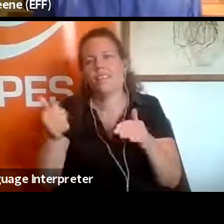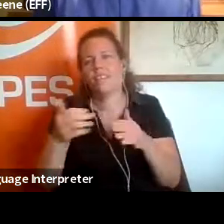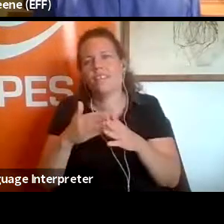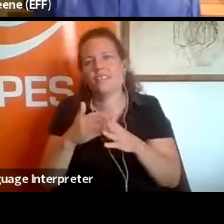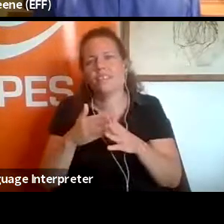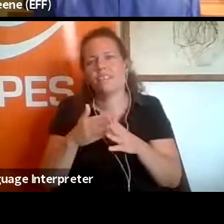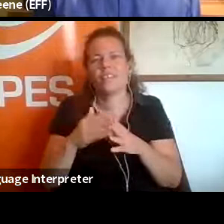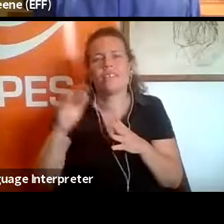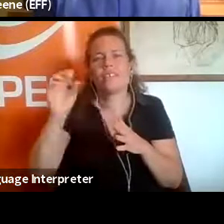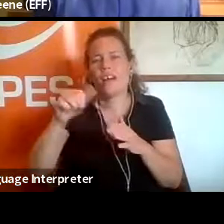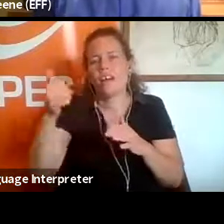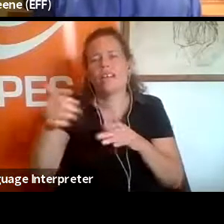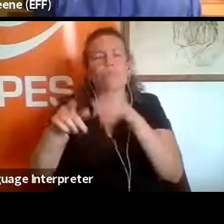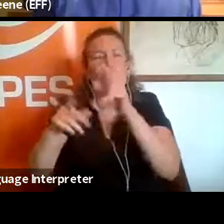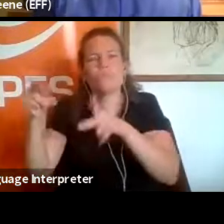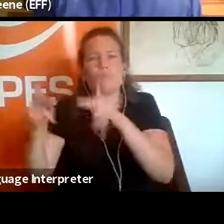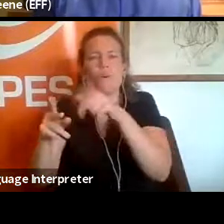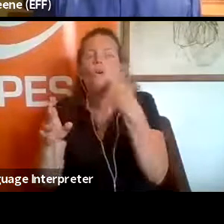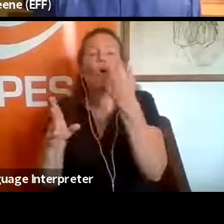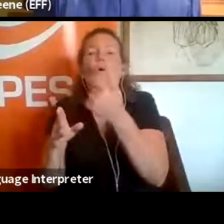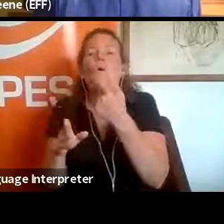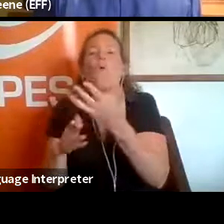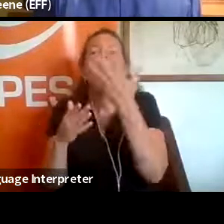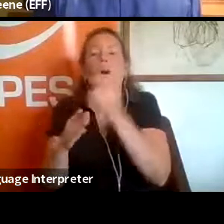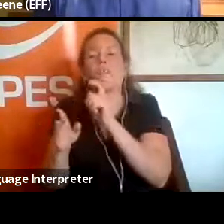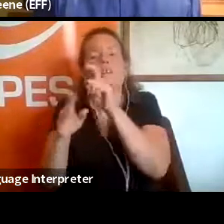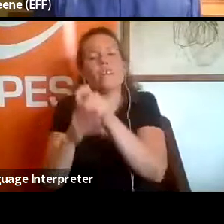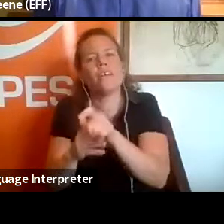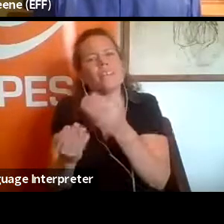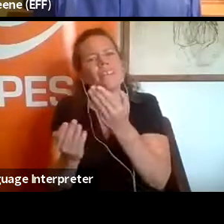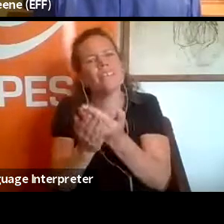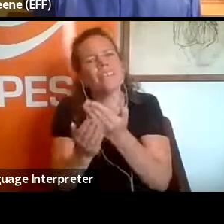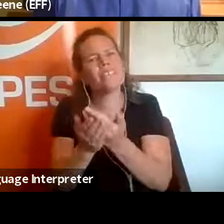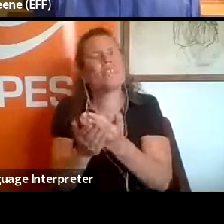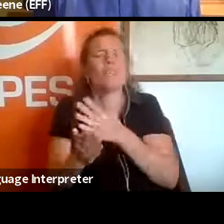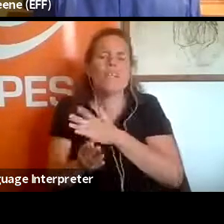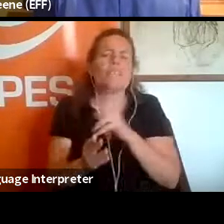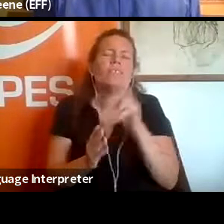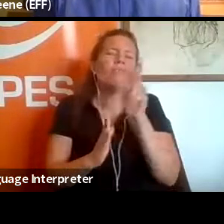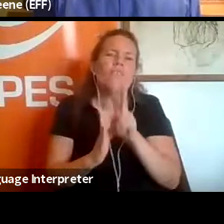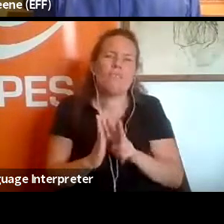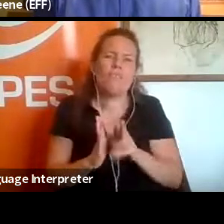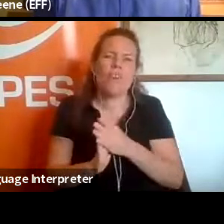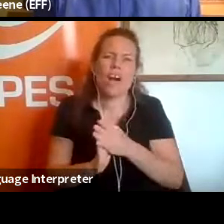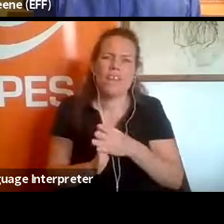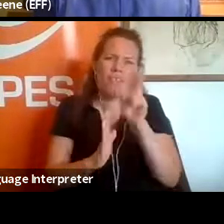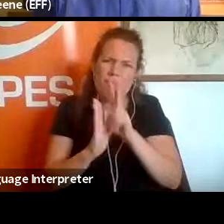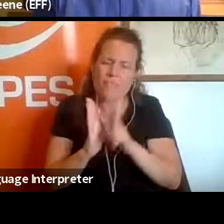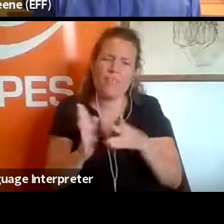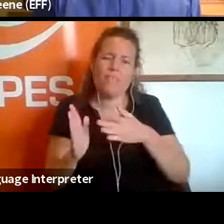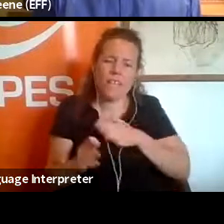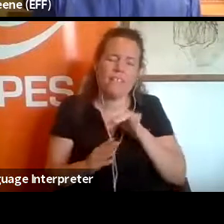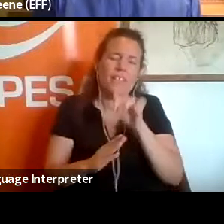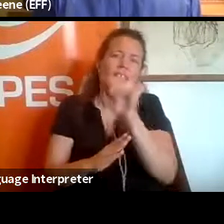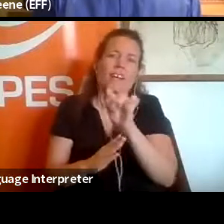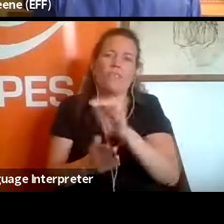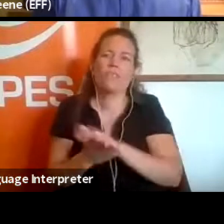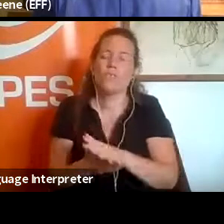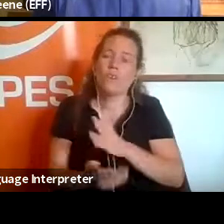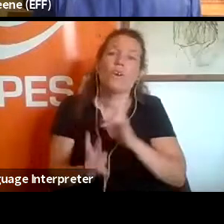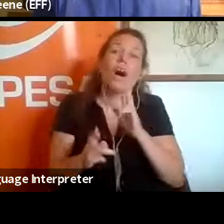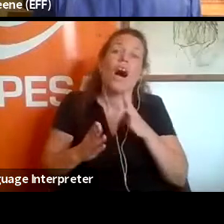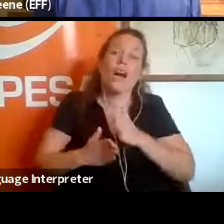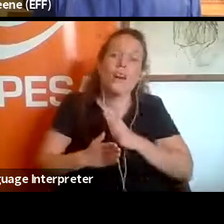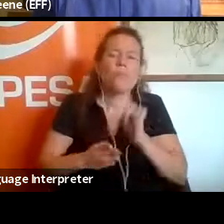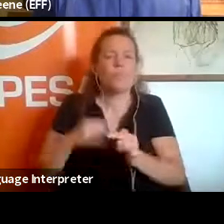society actors, who still ask for these platforms to verify, their accounts. So I think I'm really hoping that this